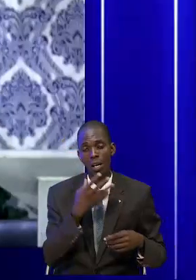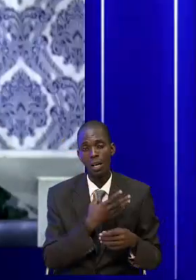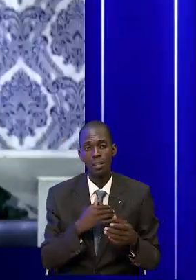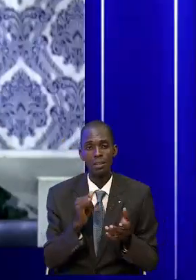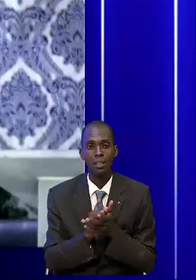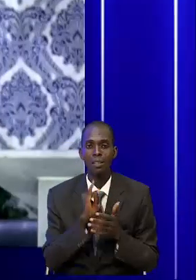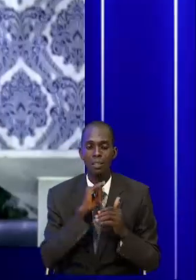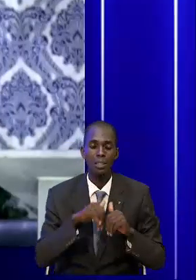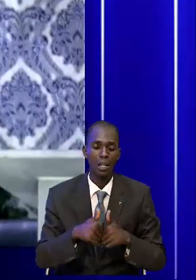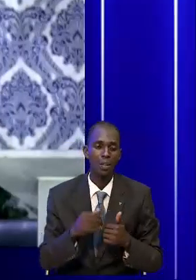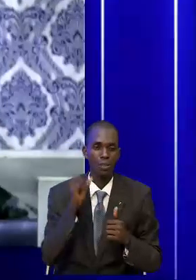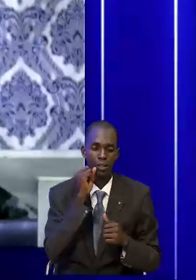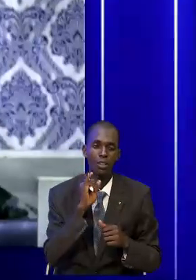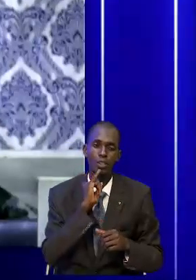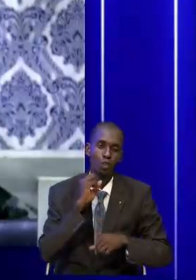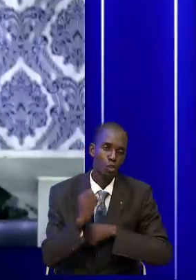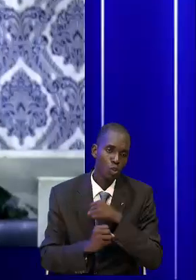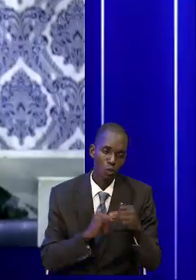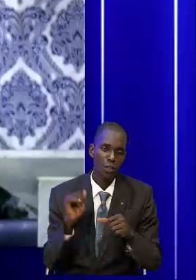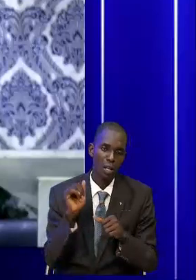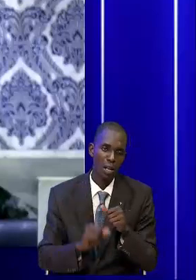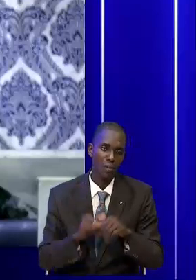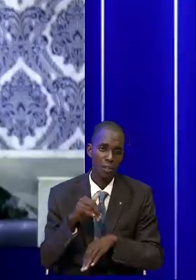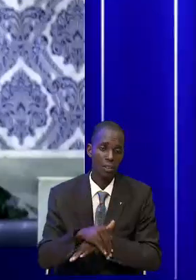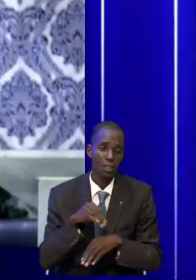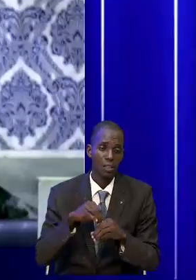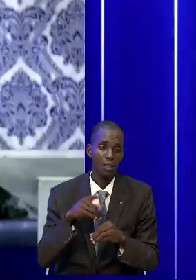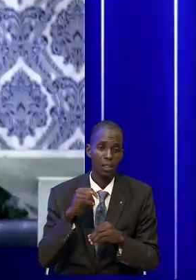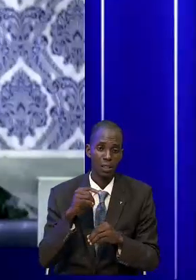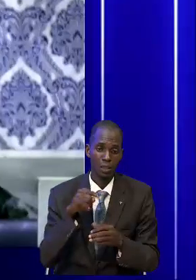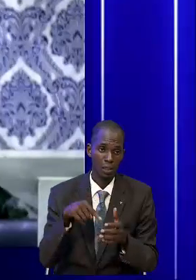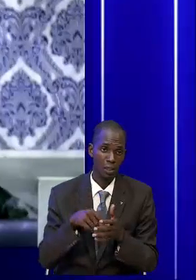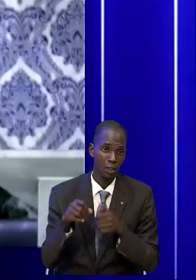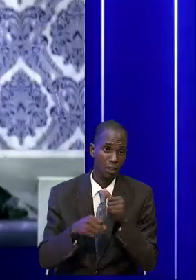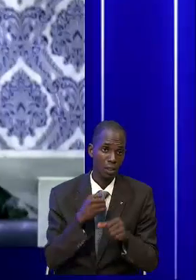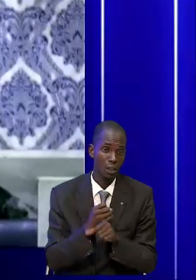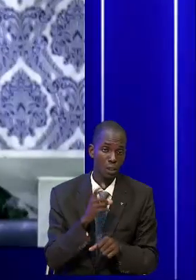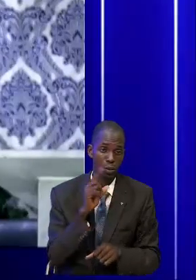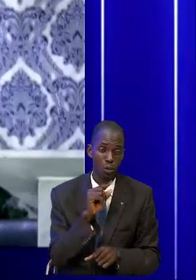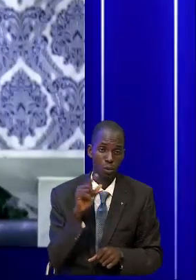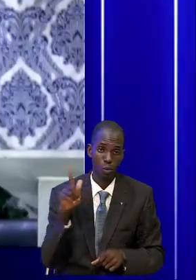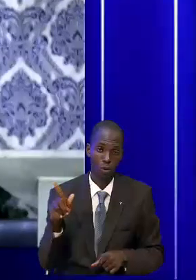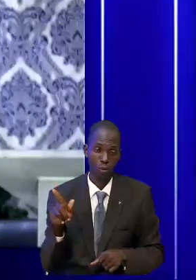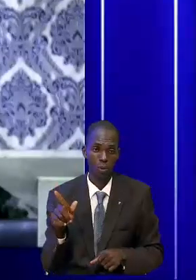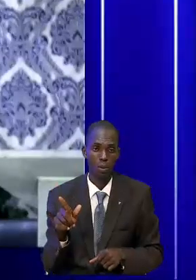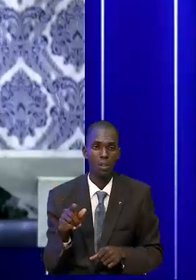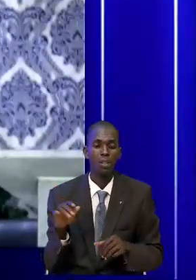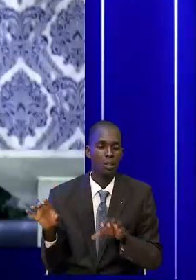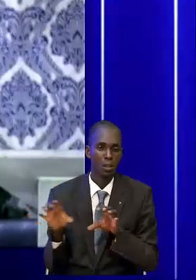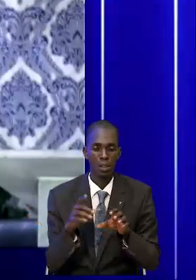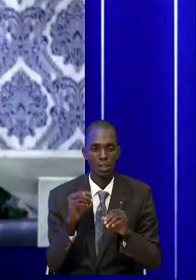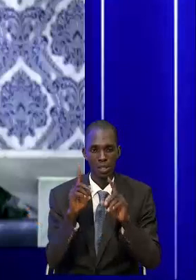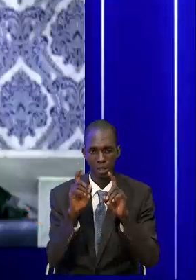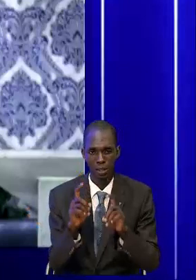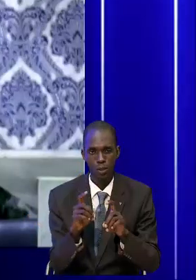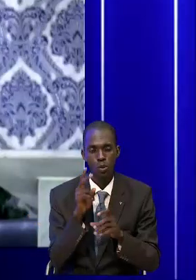it's pneumonia. They treated as that's how I'm suffering every night. I cannot sleep. In